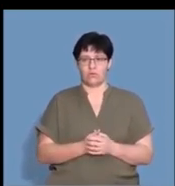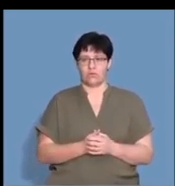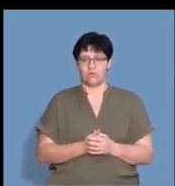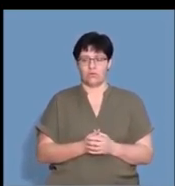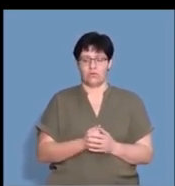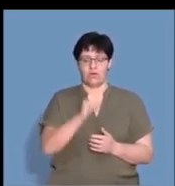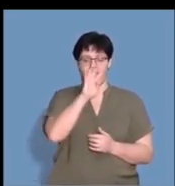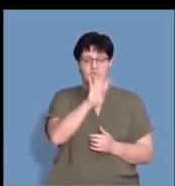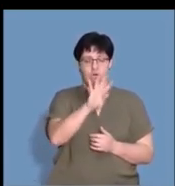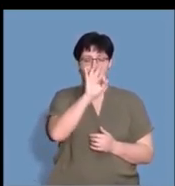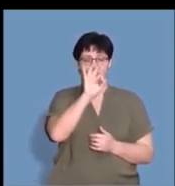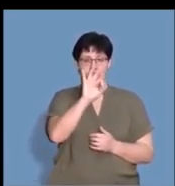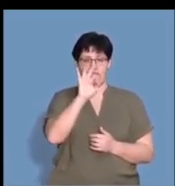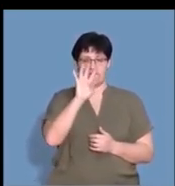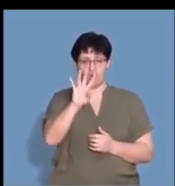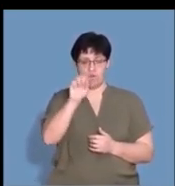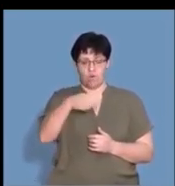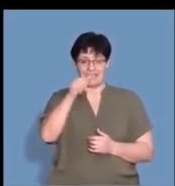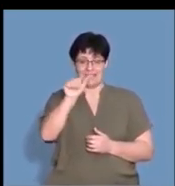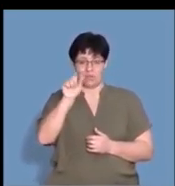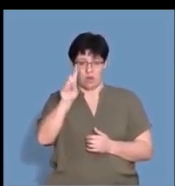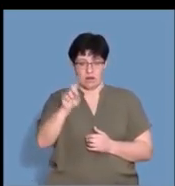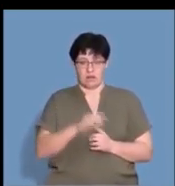my 434 Rand 61,